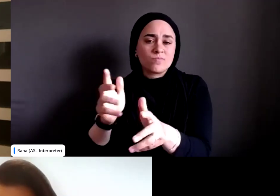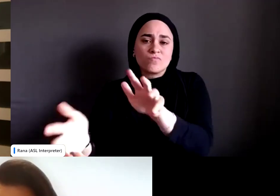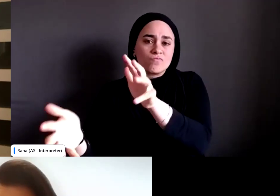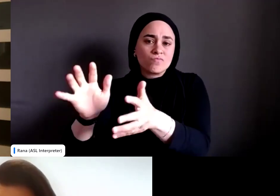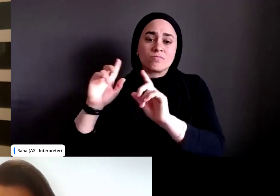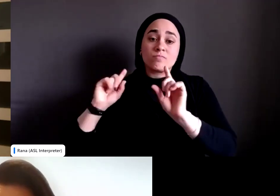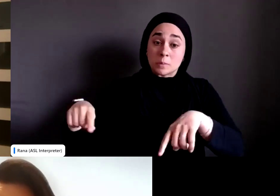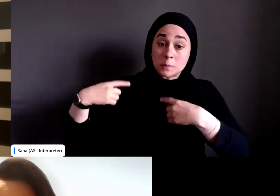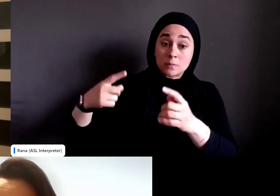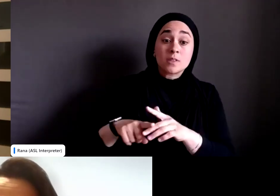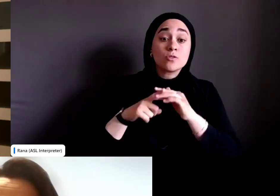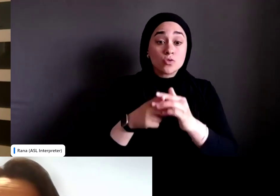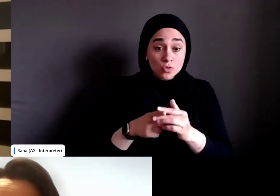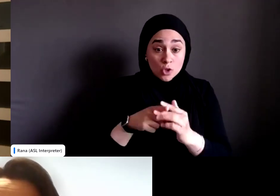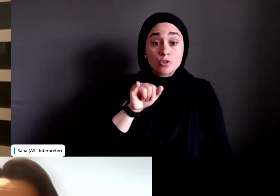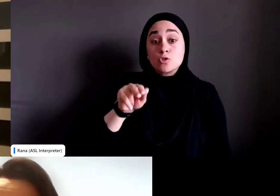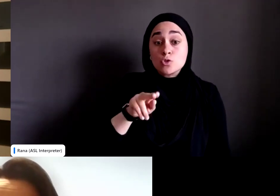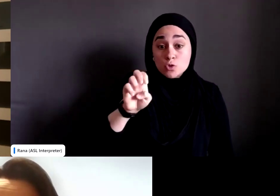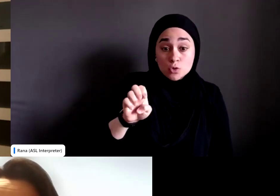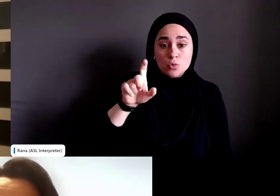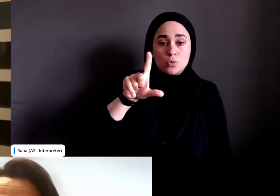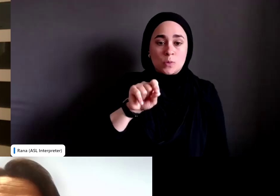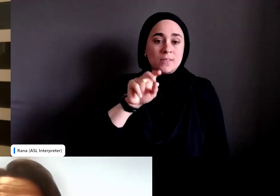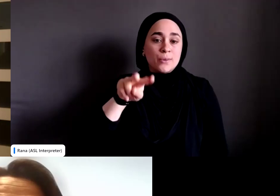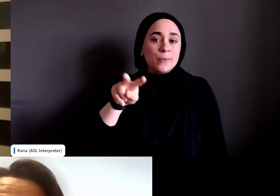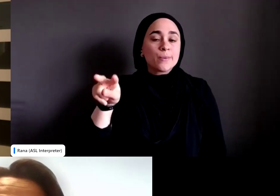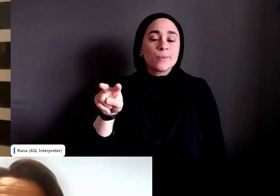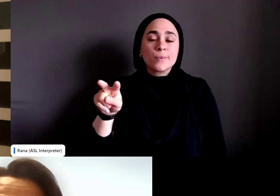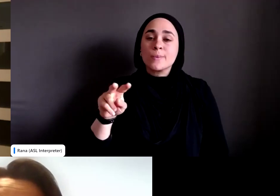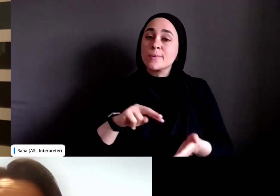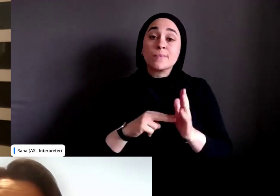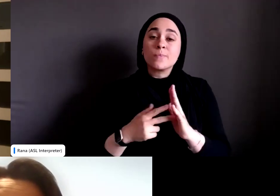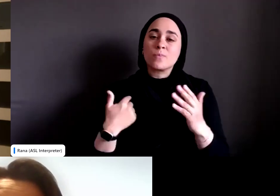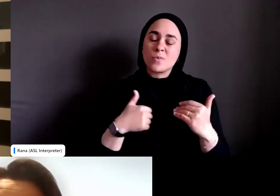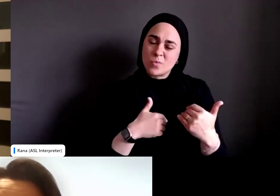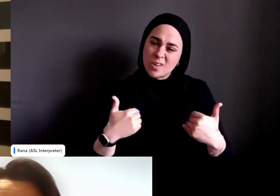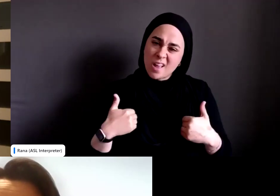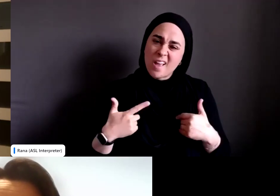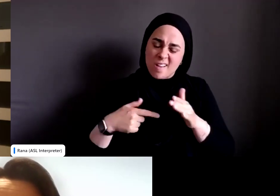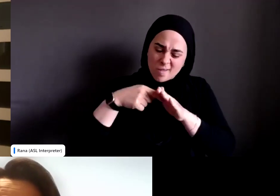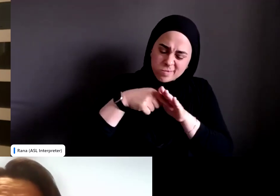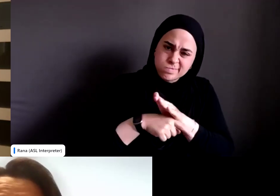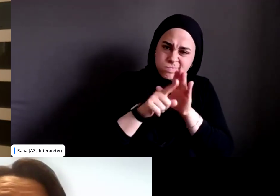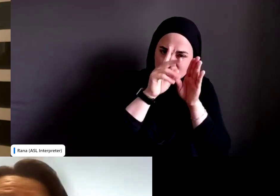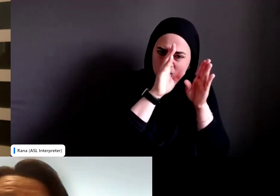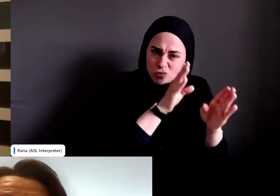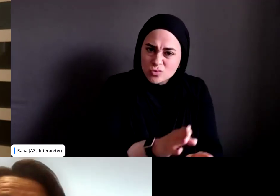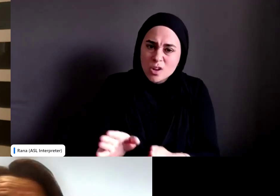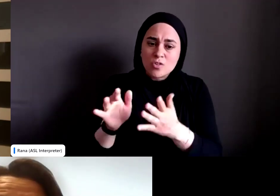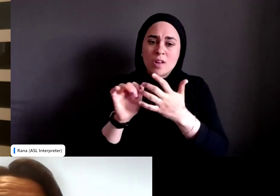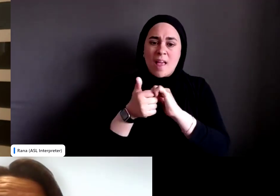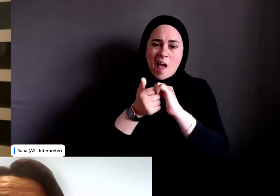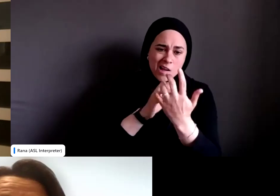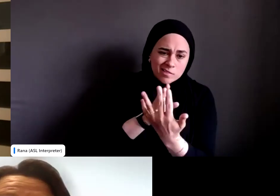2022. What that has allowed us to do is to have a comprehensive strategy to counter mistreatment. And I'd like to share with you what